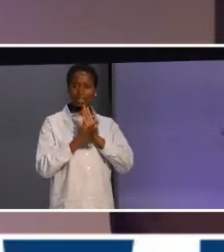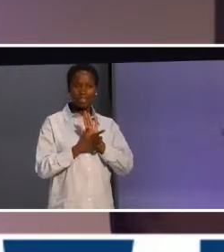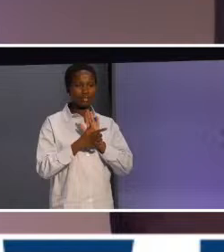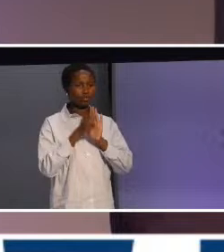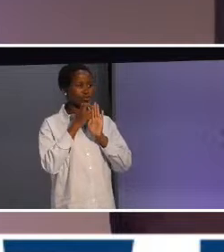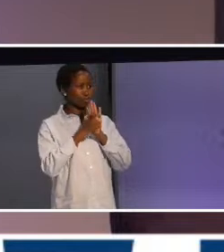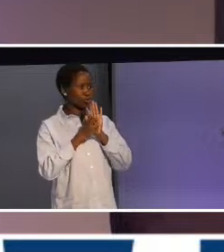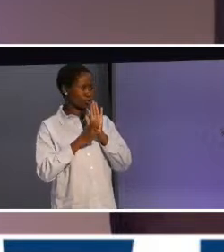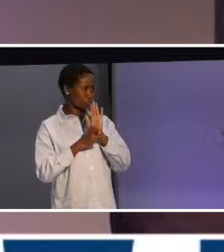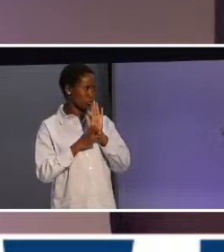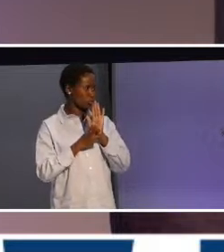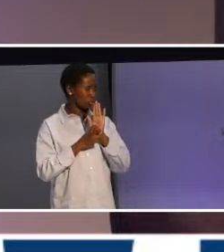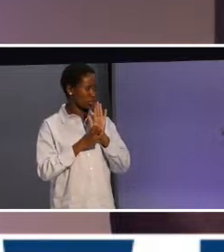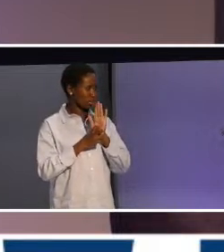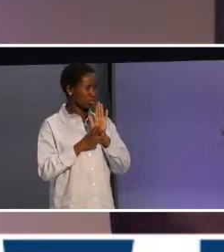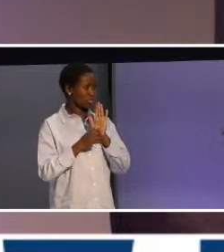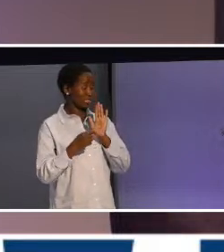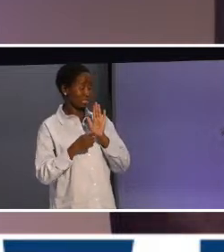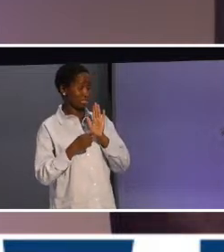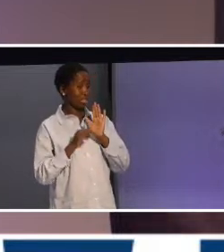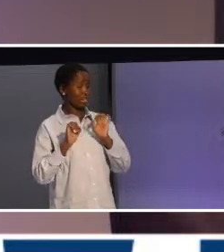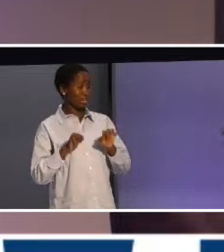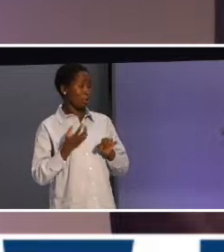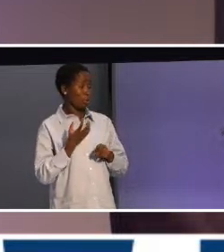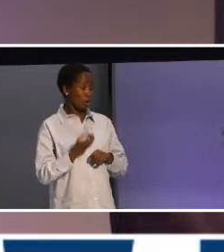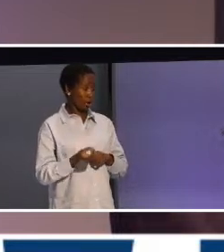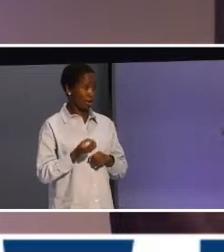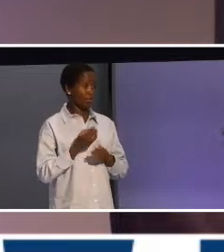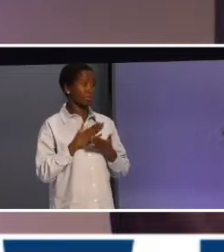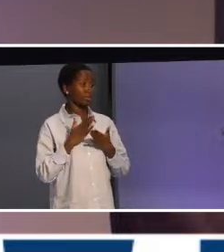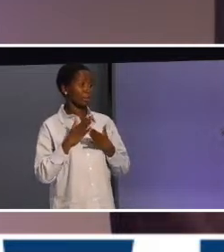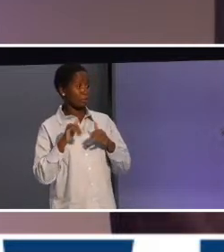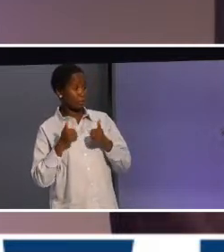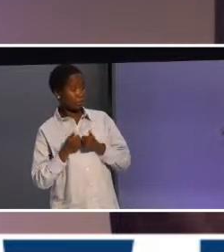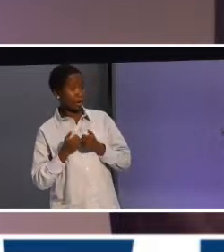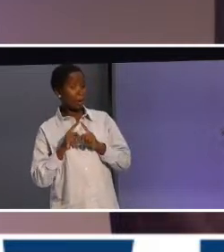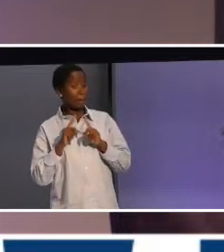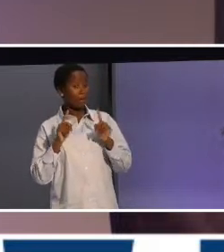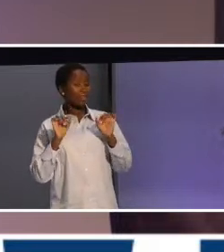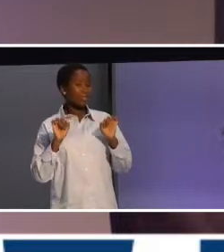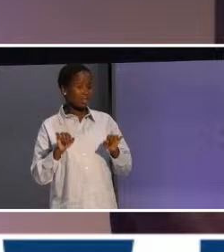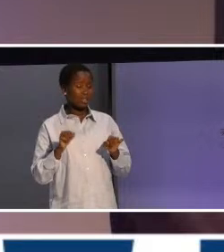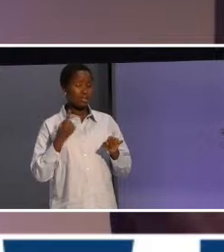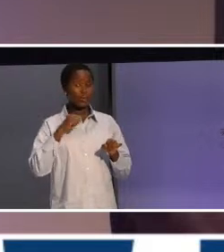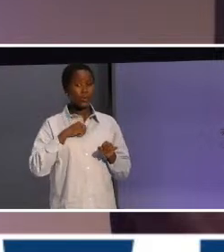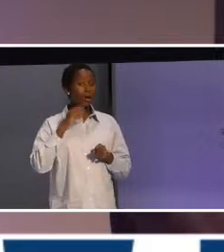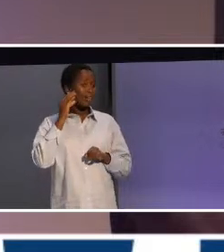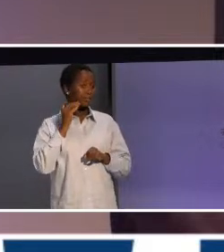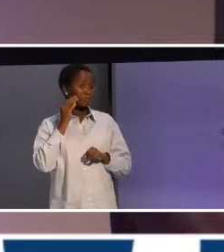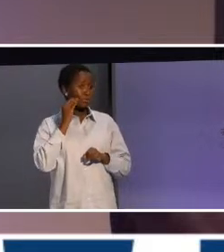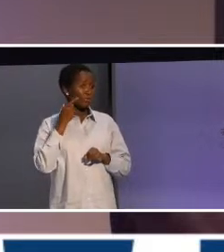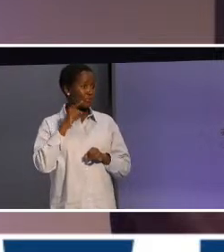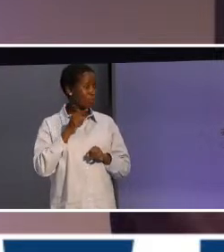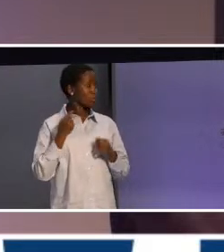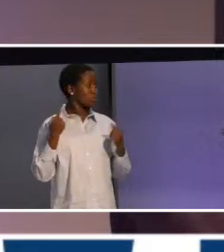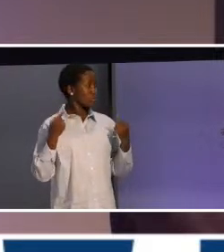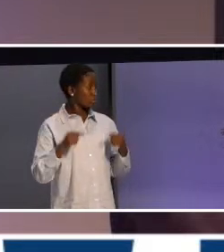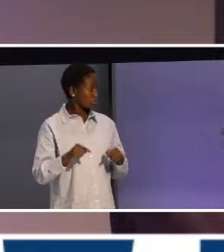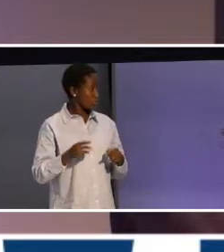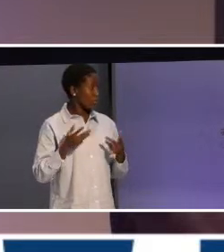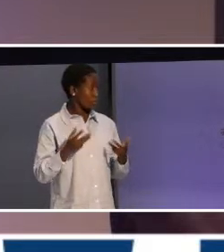regime inadequacies, but have shared our experiences and responded resolutely to the